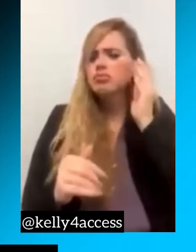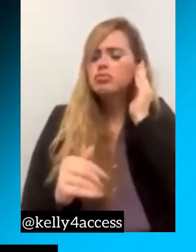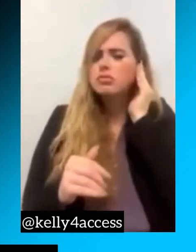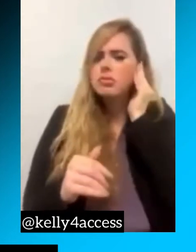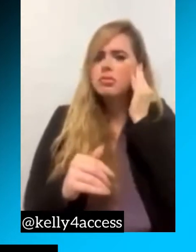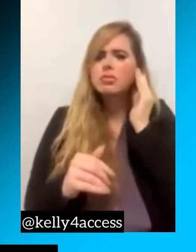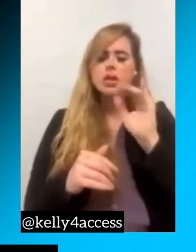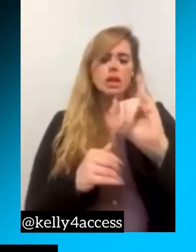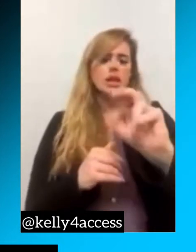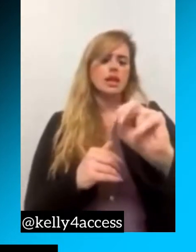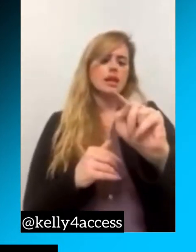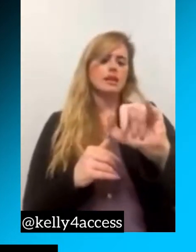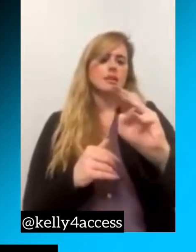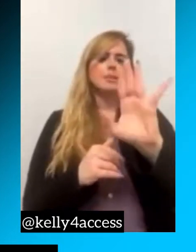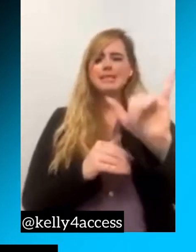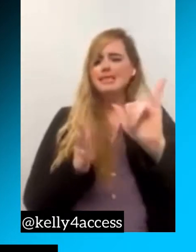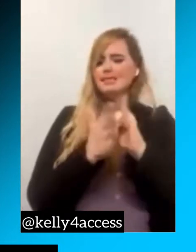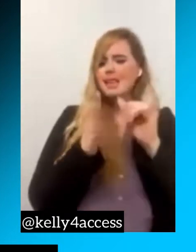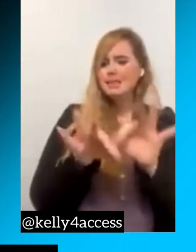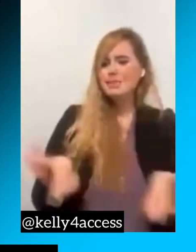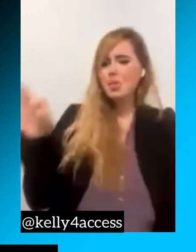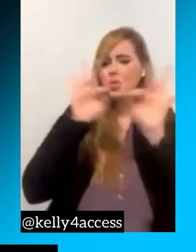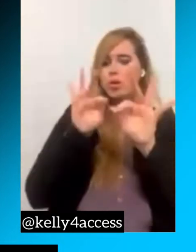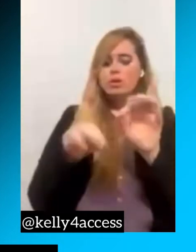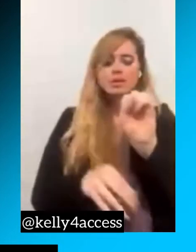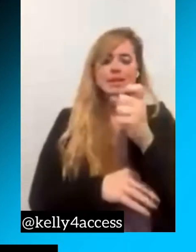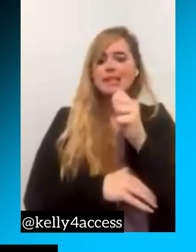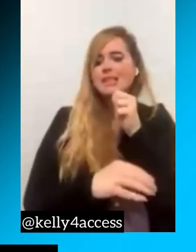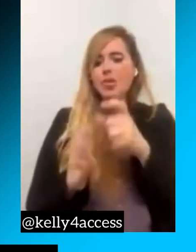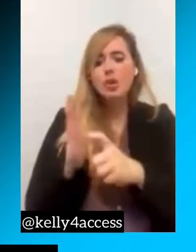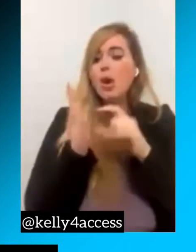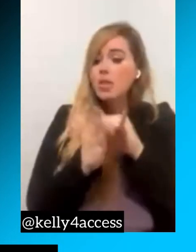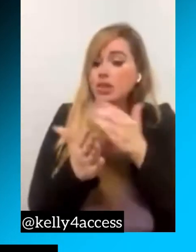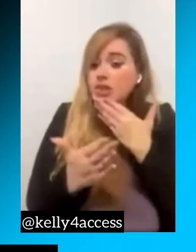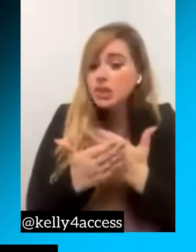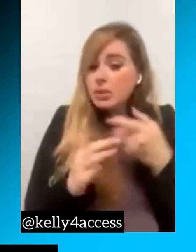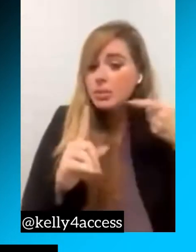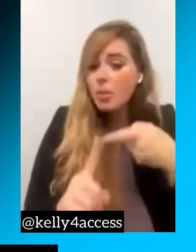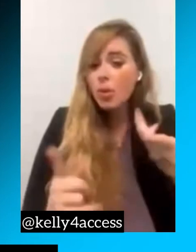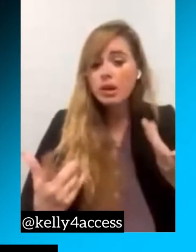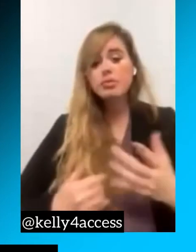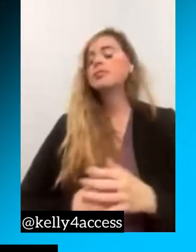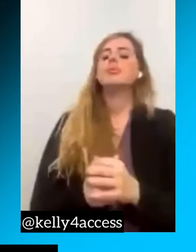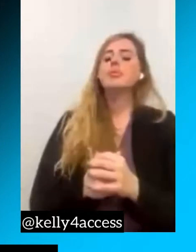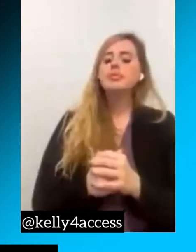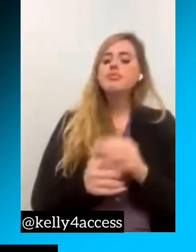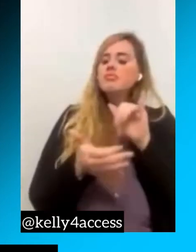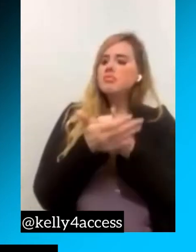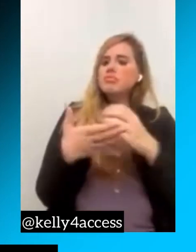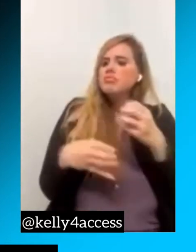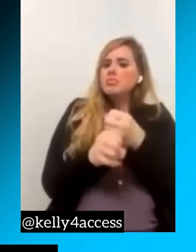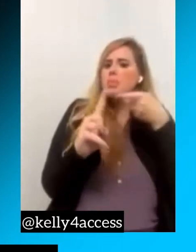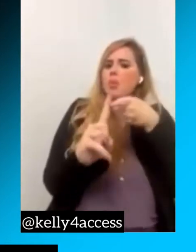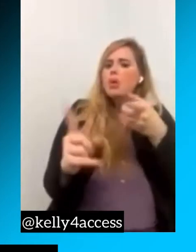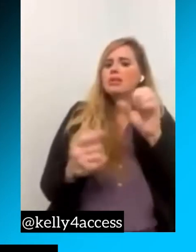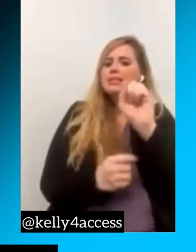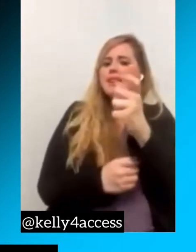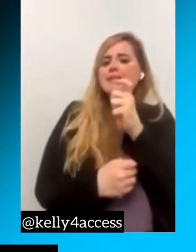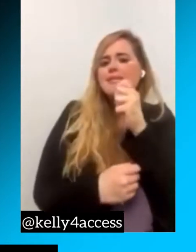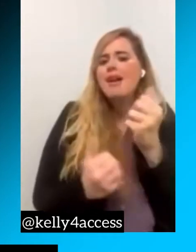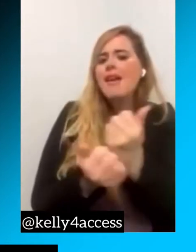it's not required for intimacy. And I think that quote is really, really good and sums it up very, very good. And